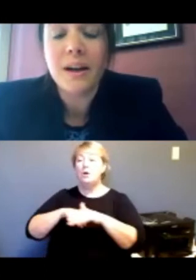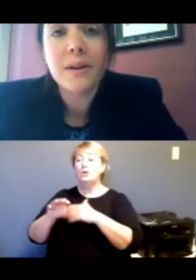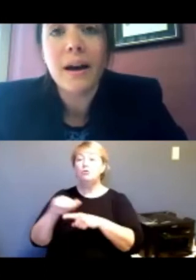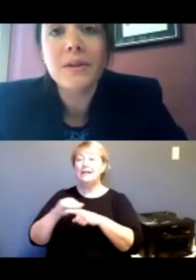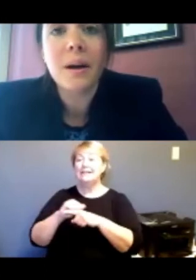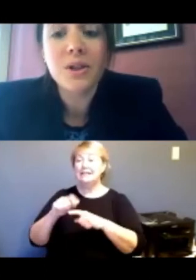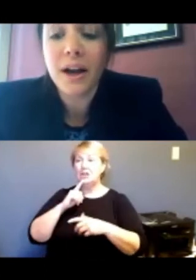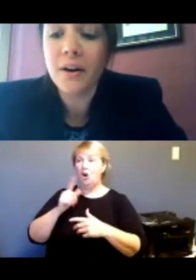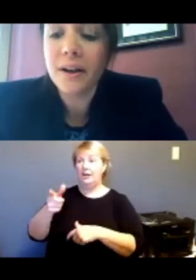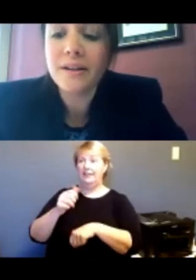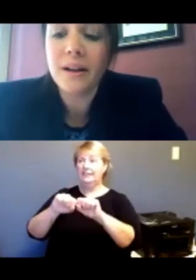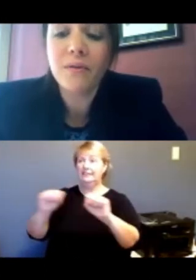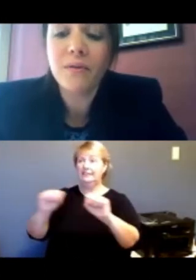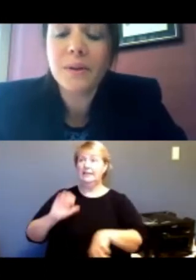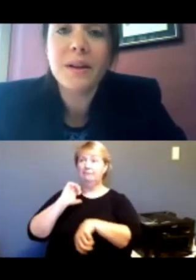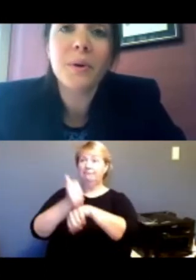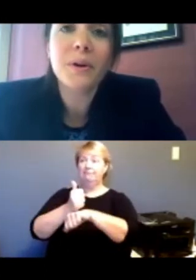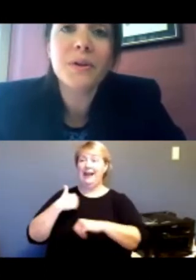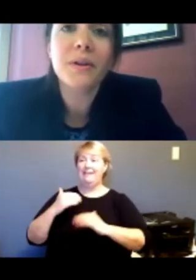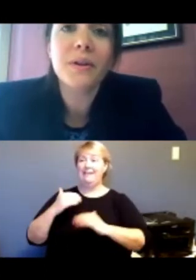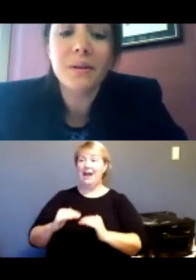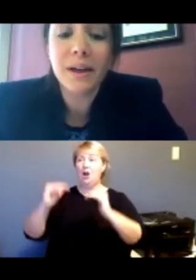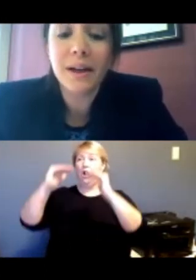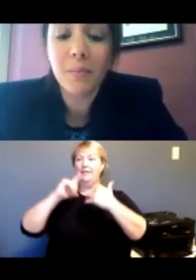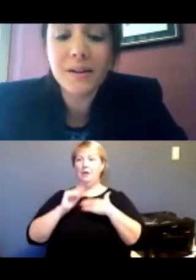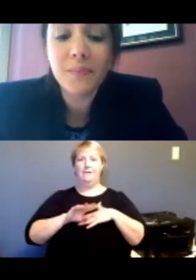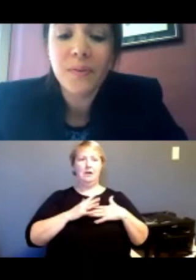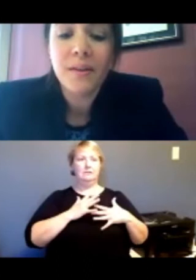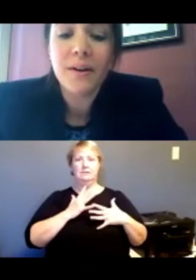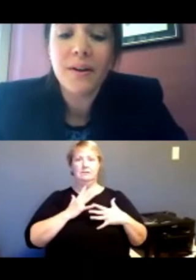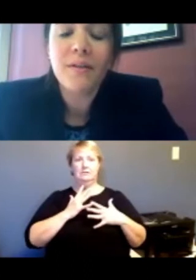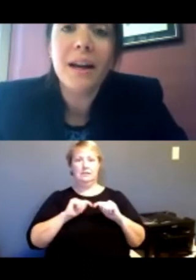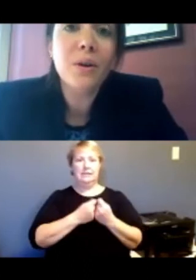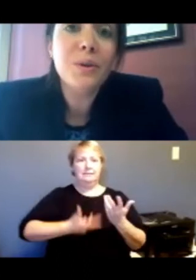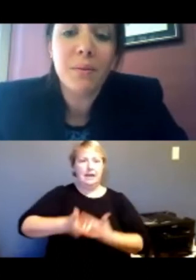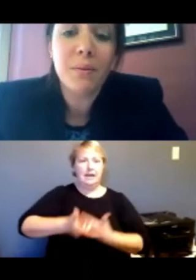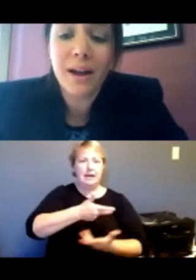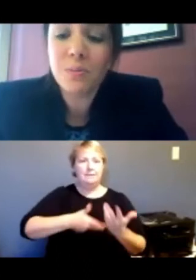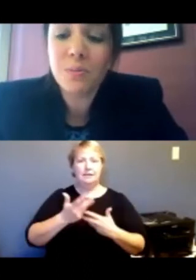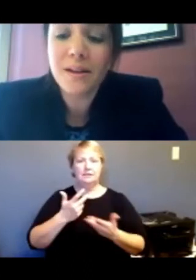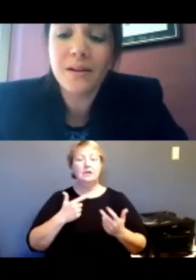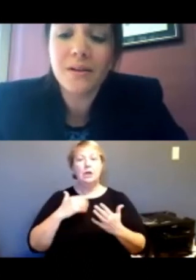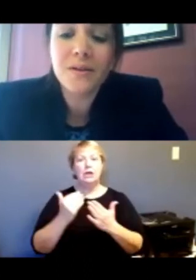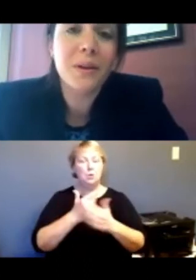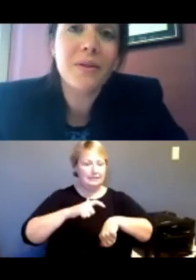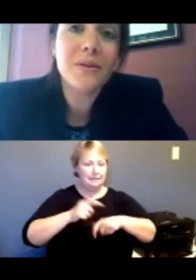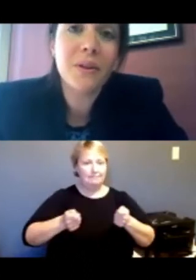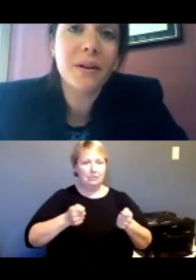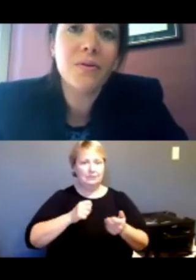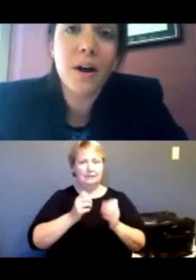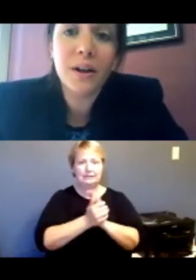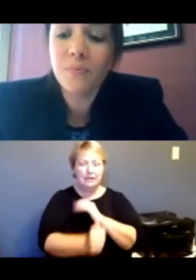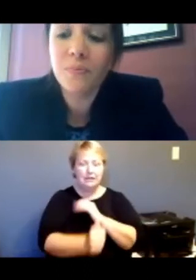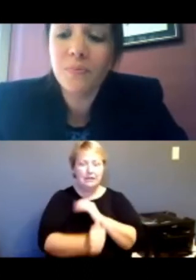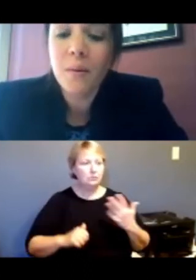that have established hierarchies that influence interpersonal and team dynamics. They're navigating new time management skills, new levels of